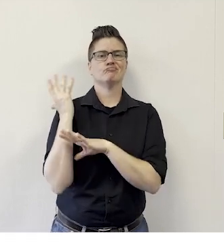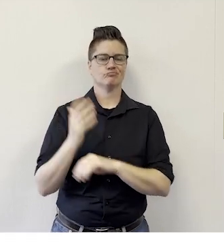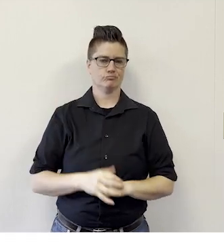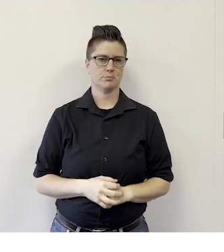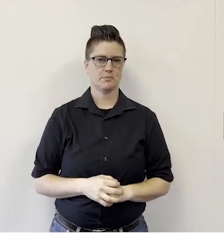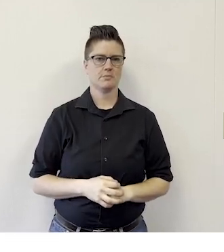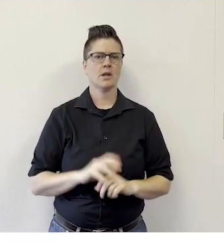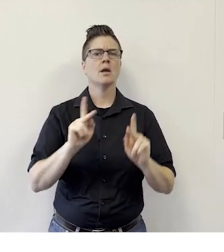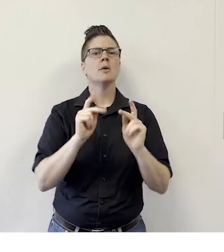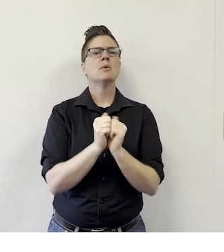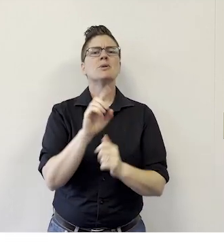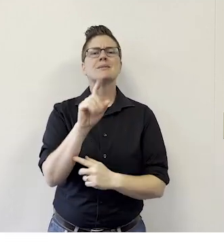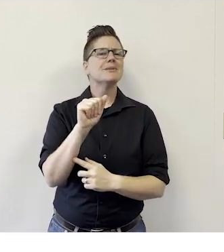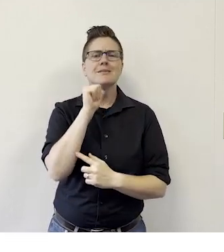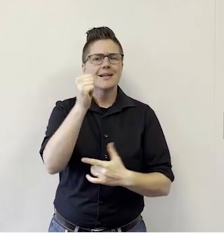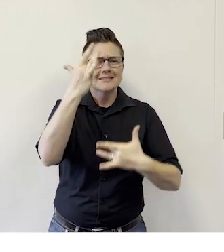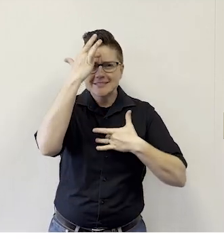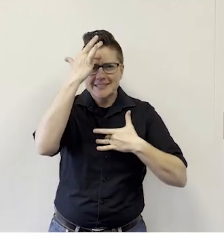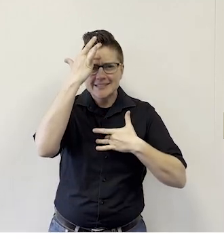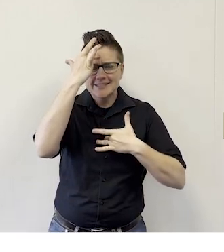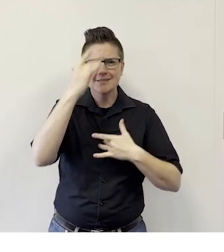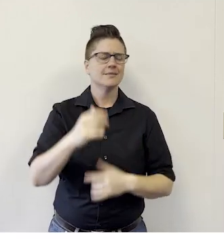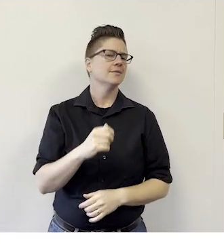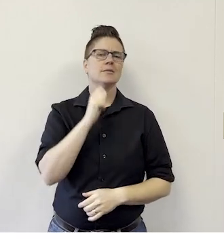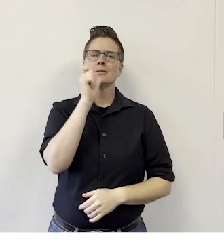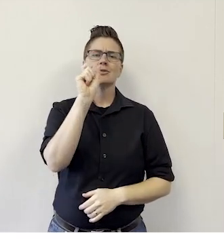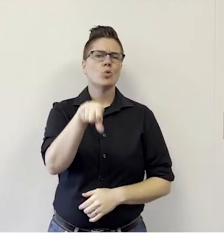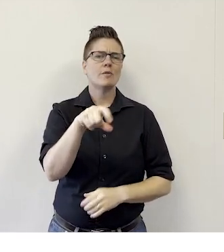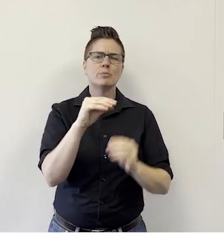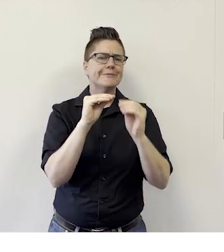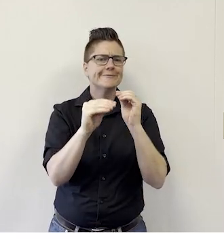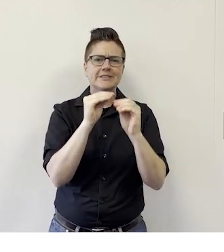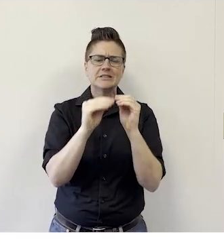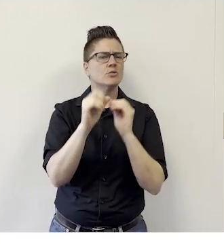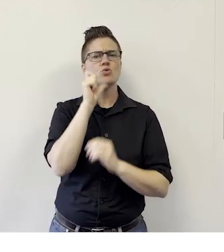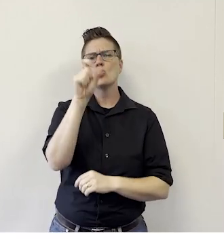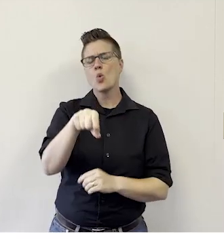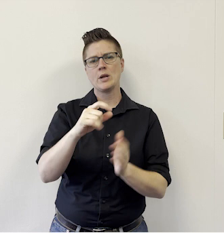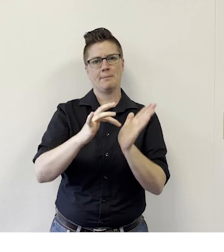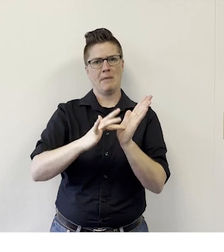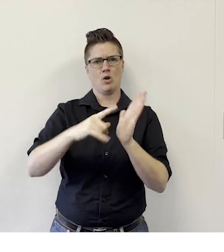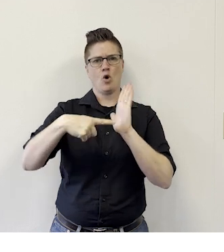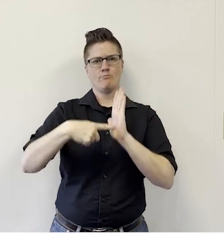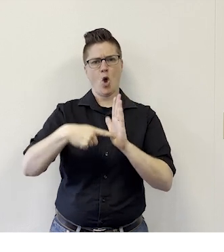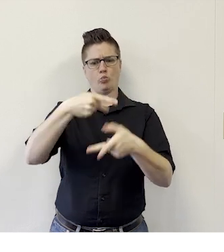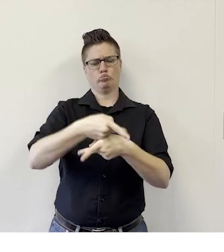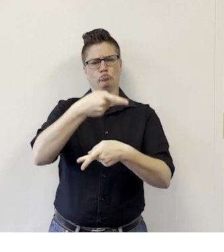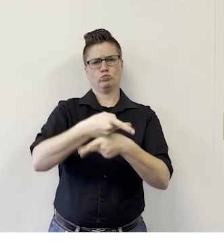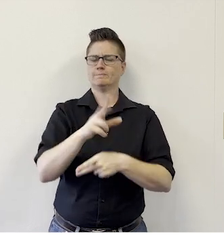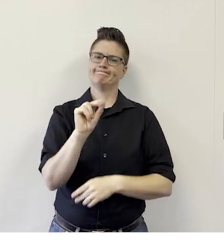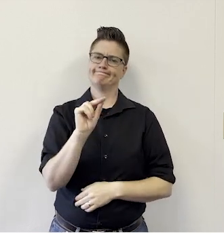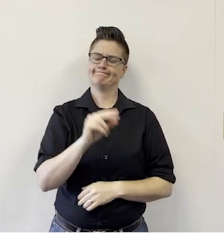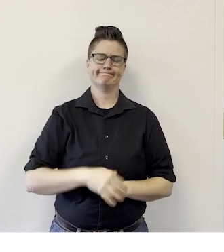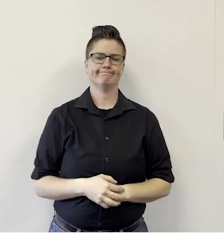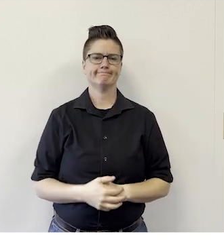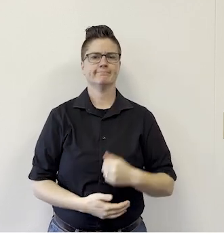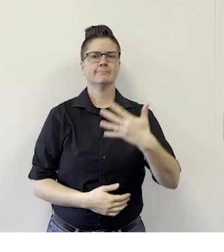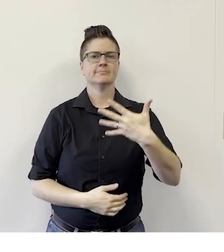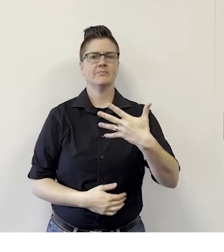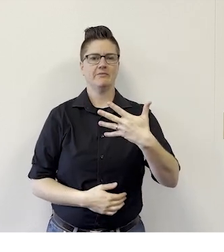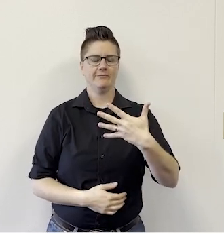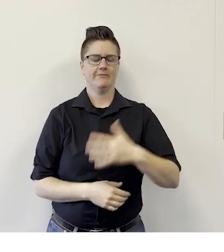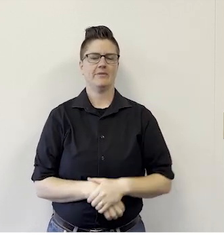Demedicalization. People with disabilities are not sick and do not require a medical model of treatment to manage